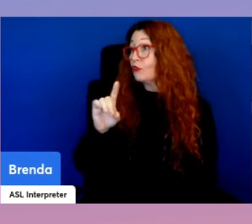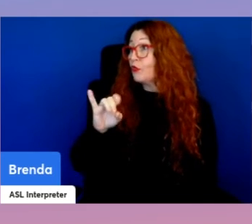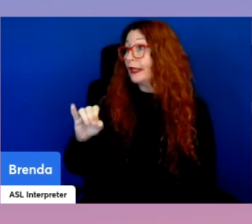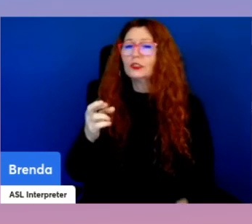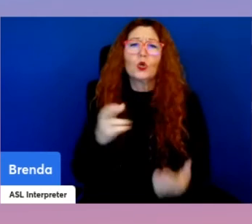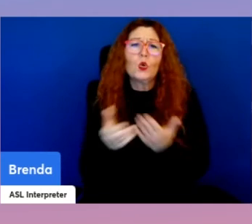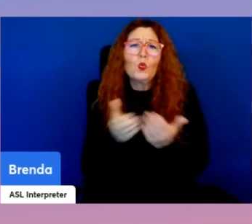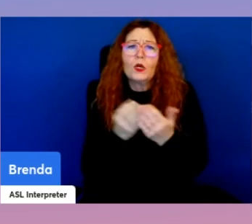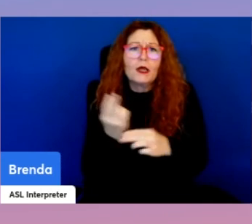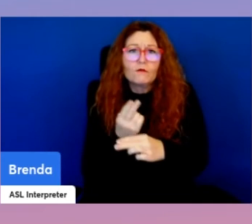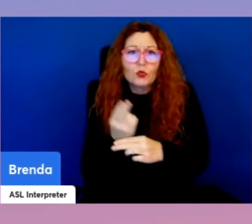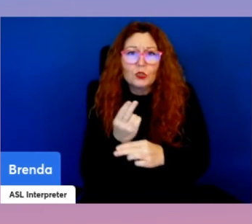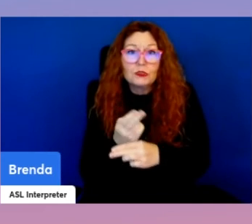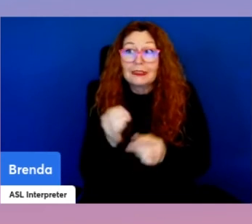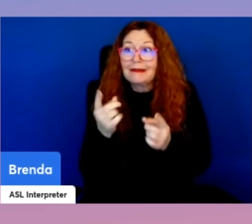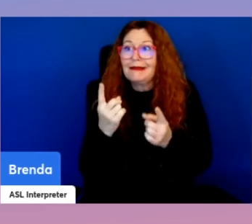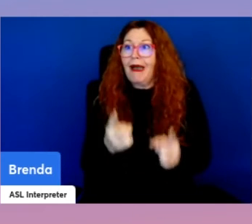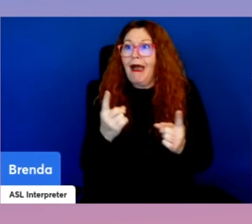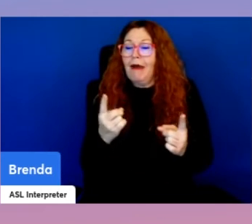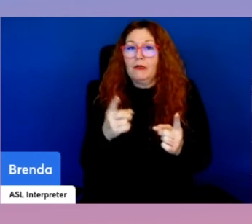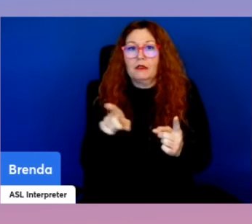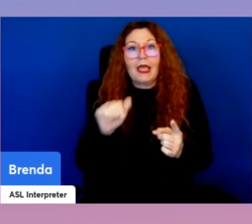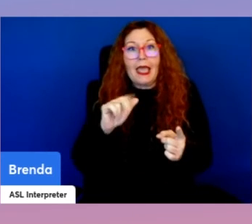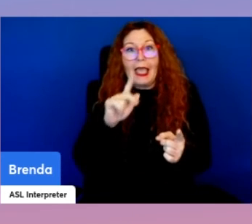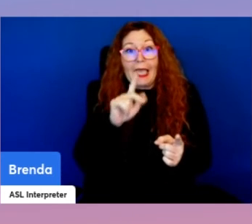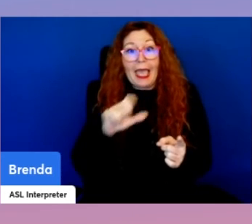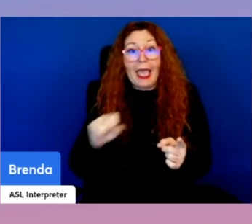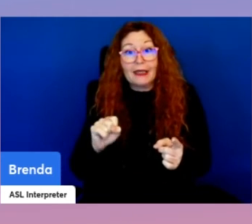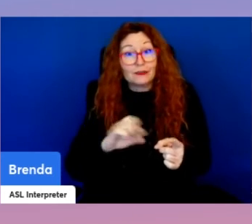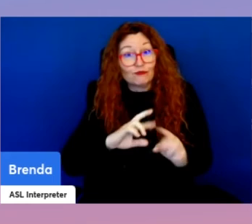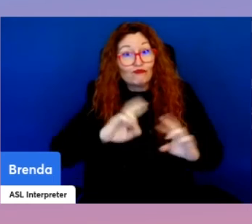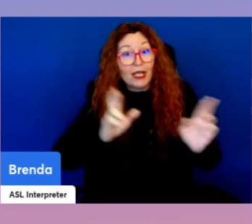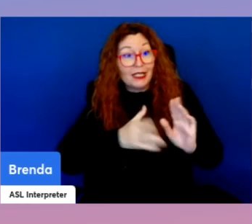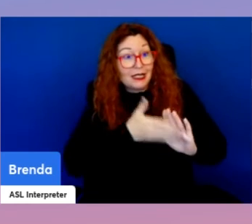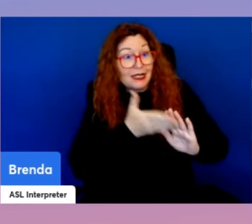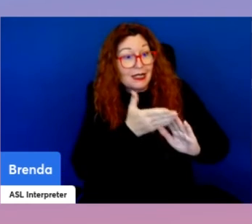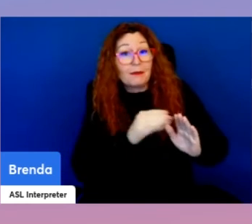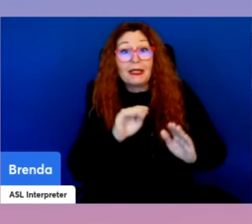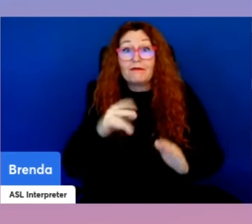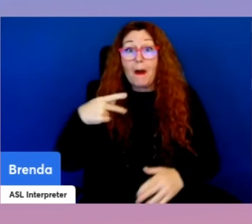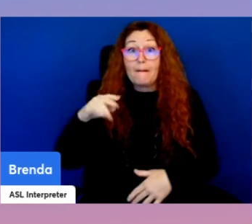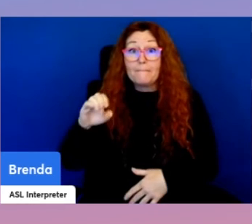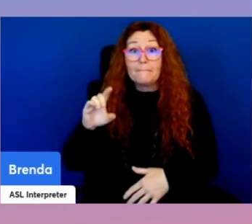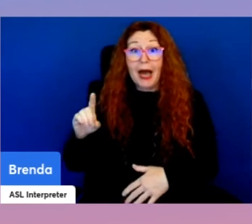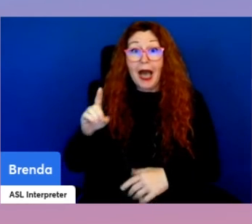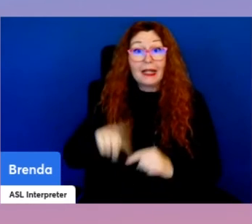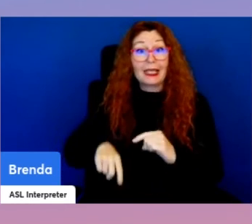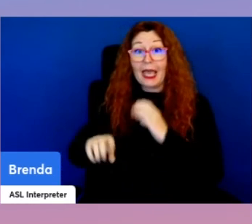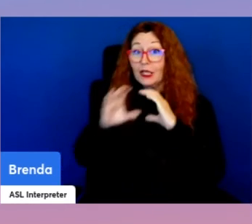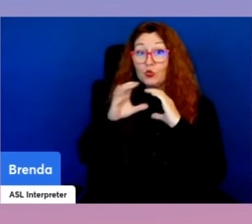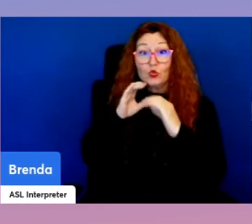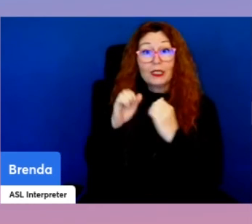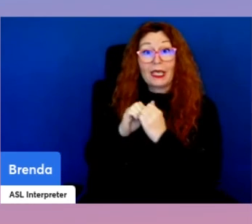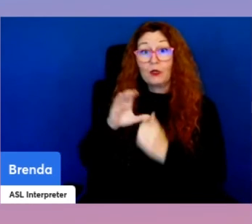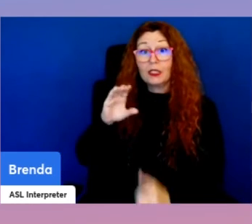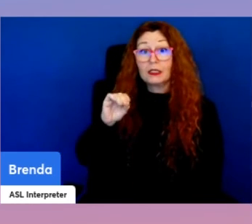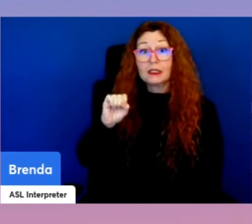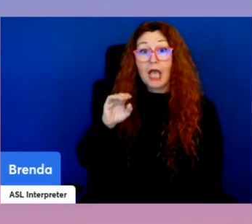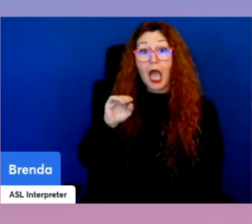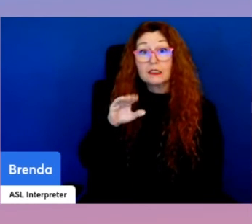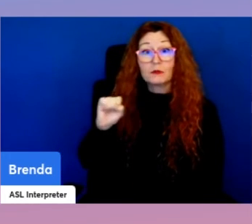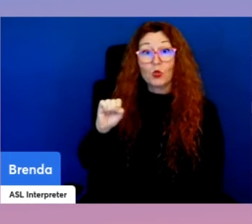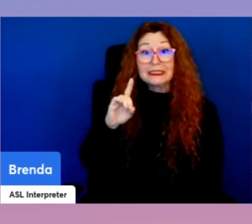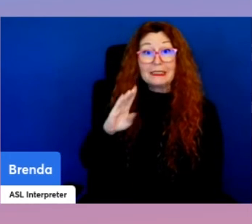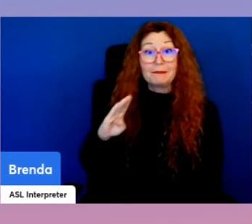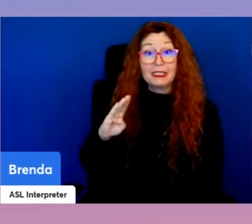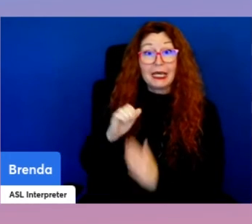zone outage or something like that, our AKS cluster might be up and running, but if our pods can't talk to our Cosmos DB account, we're going